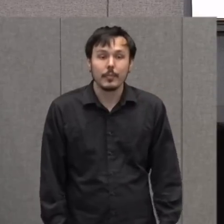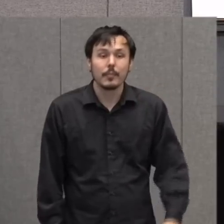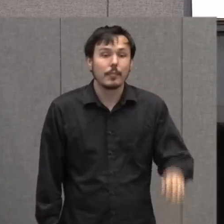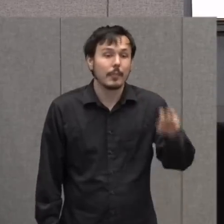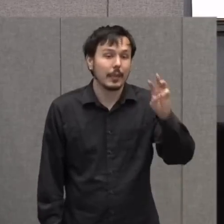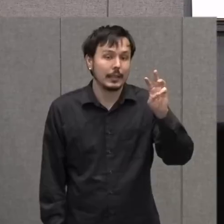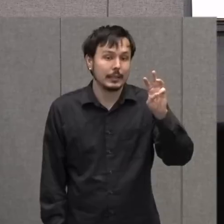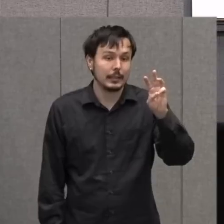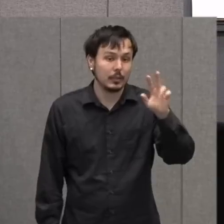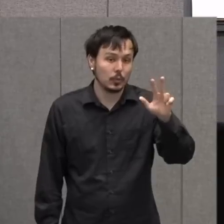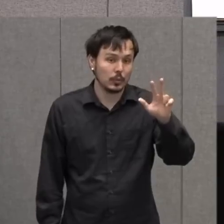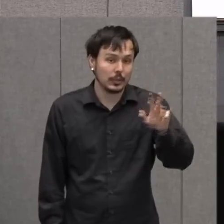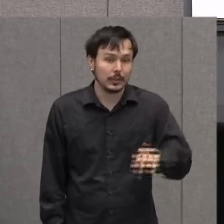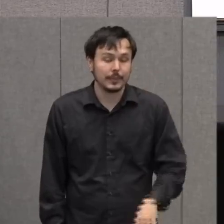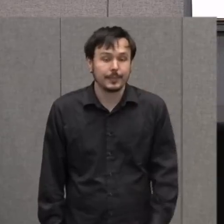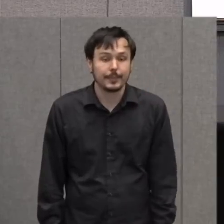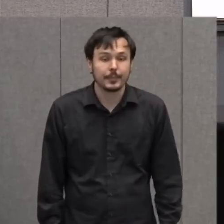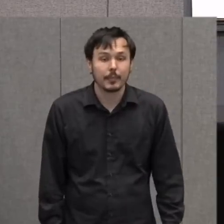63,